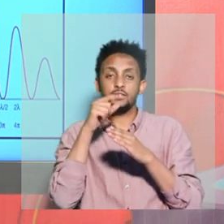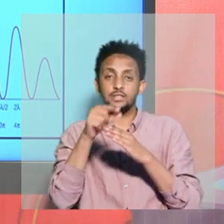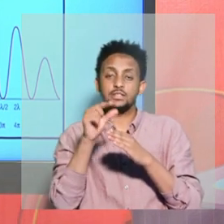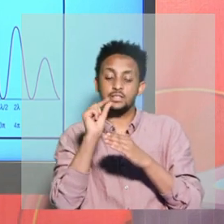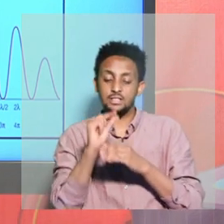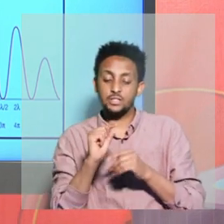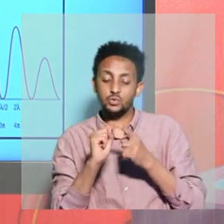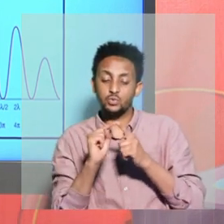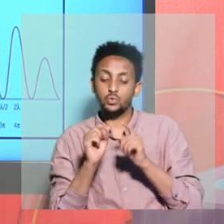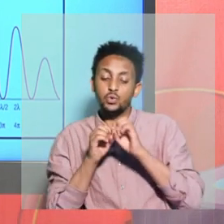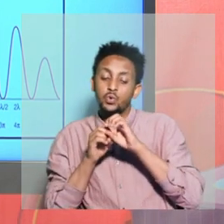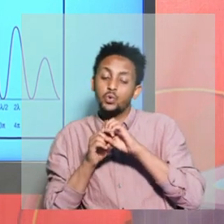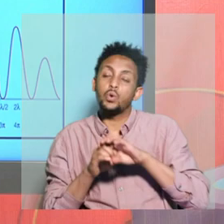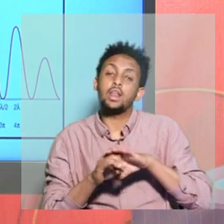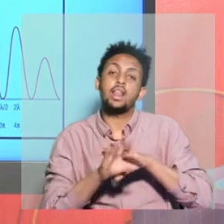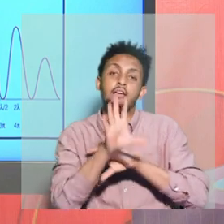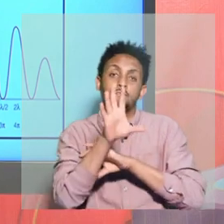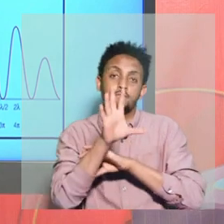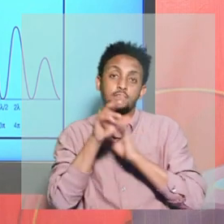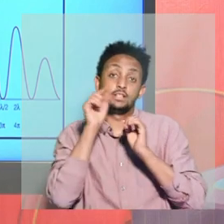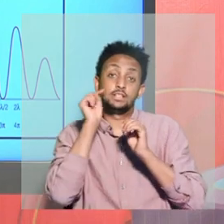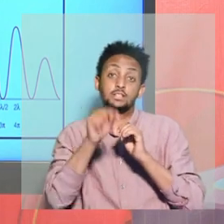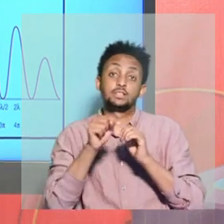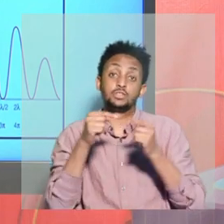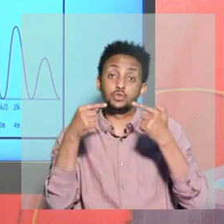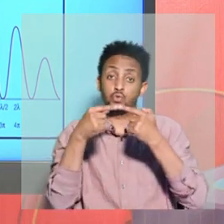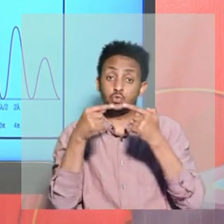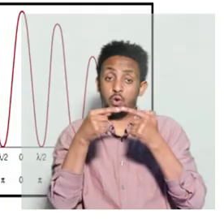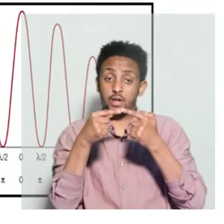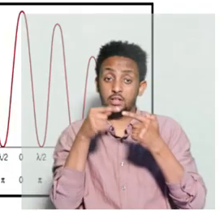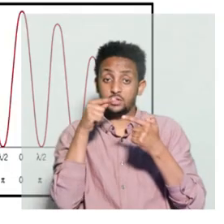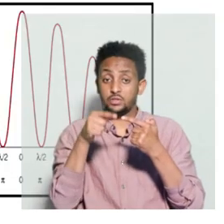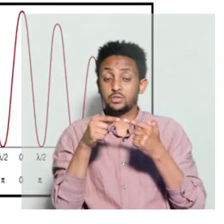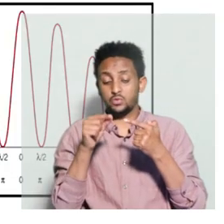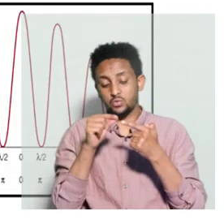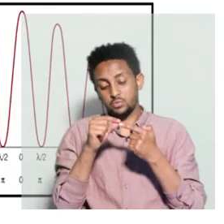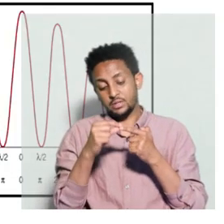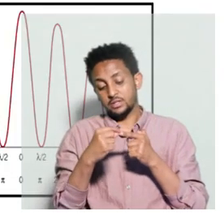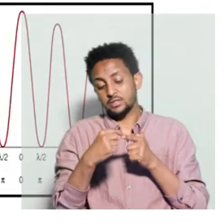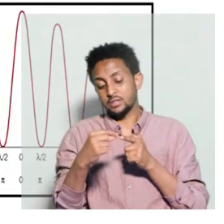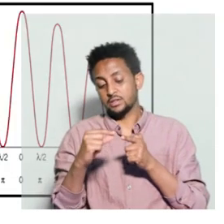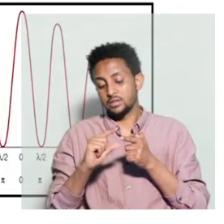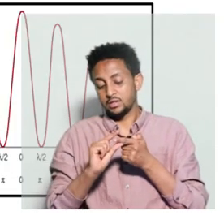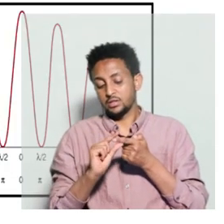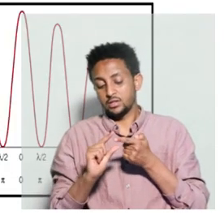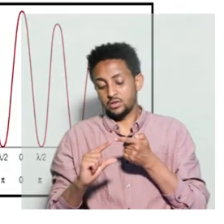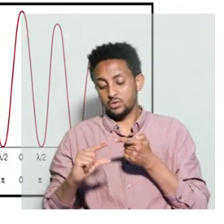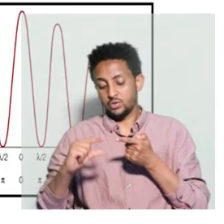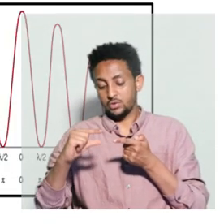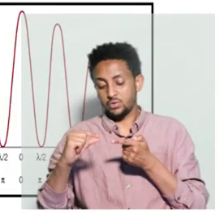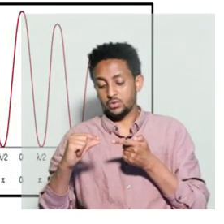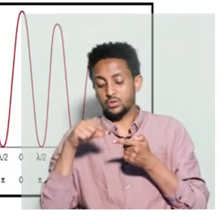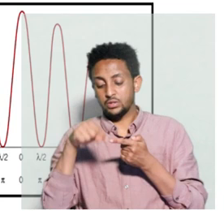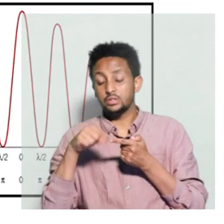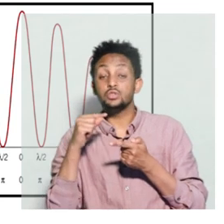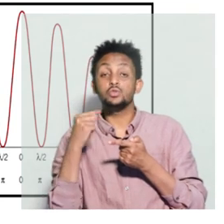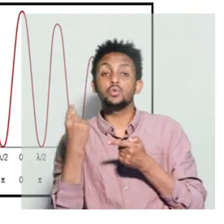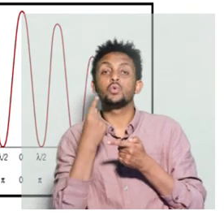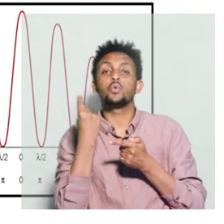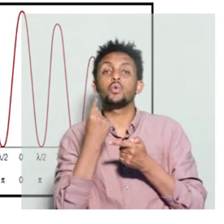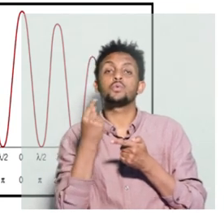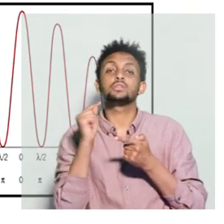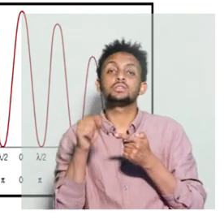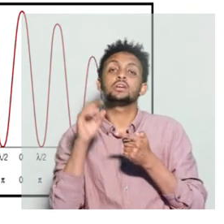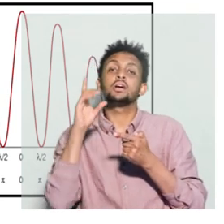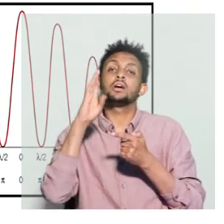slit two, there will be a wave like this. As they join here or superposed here, since they are in phase to one another, they will form